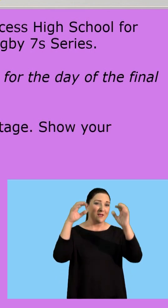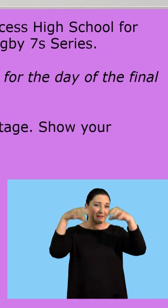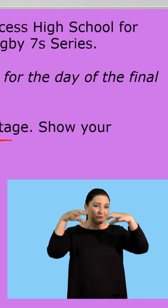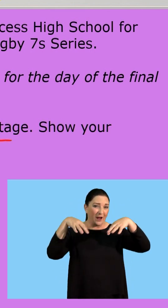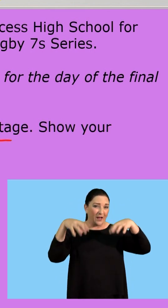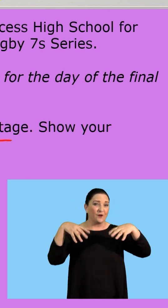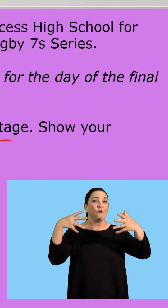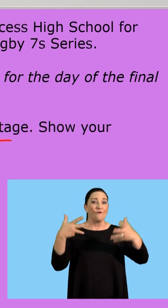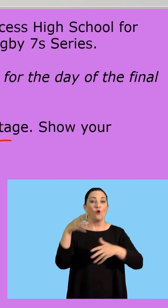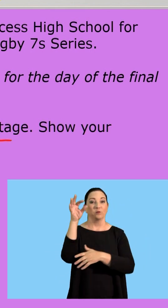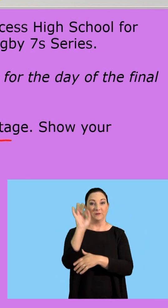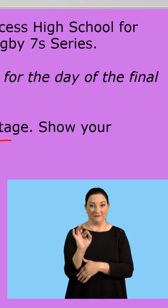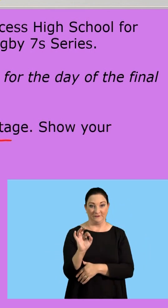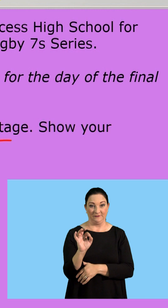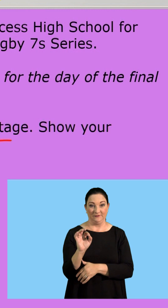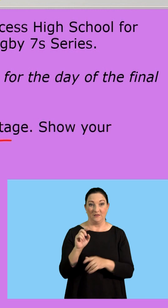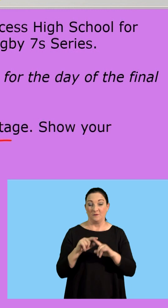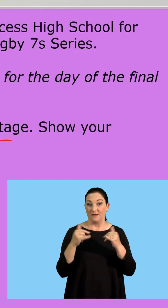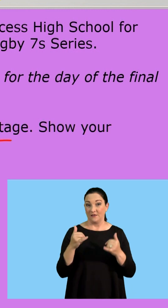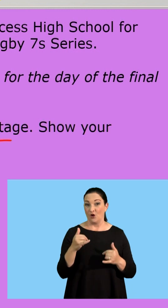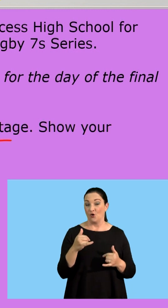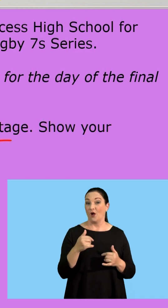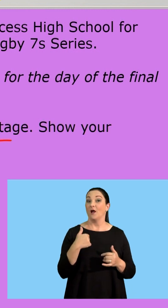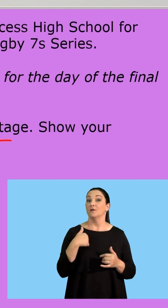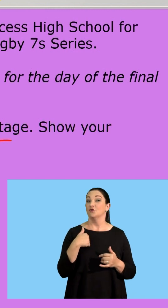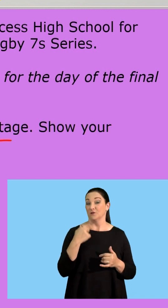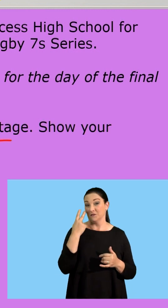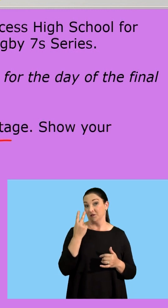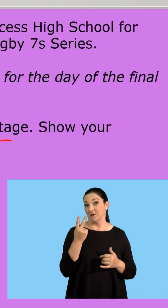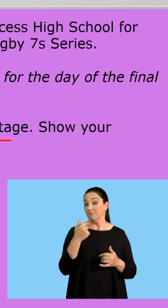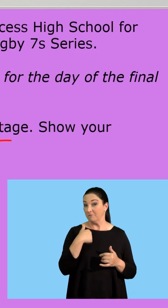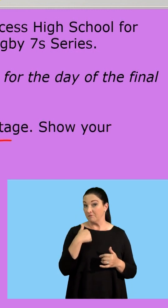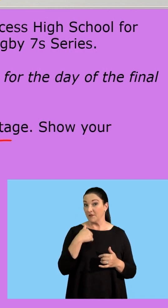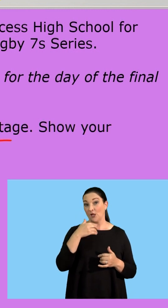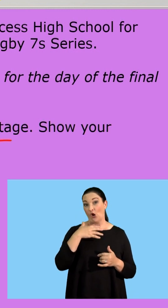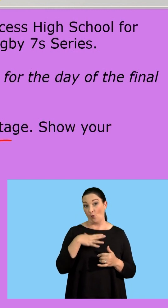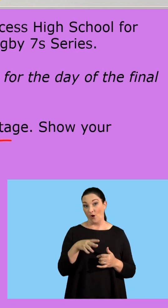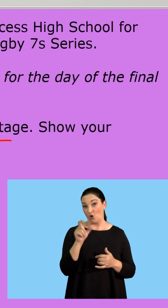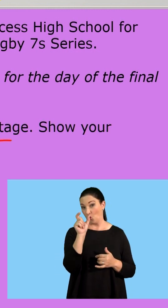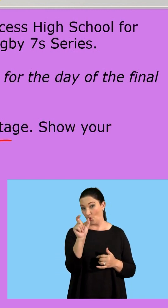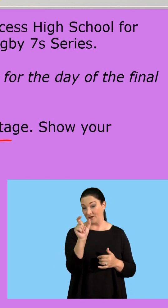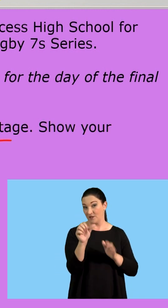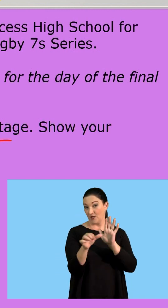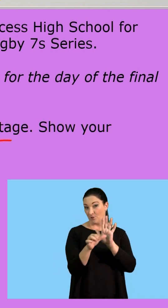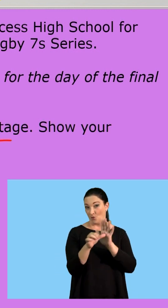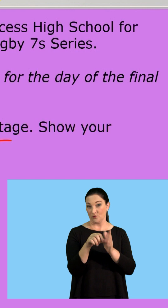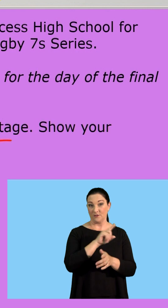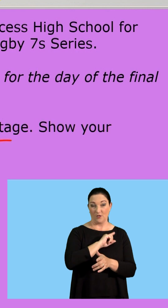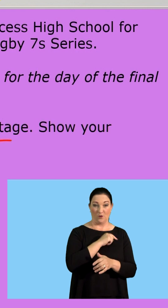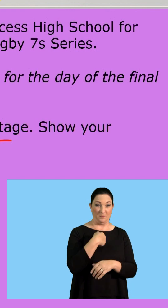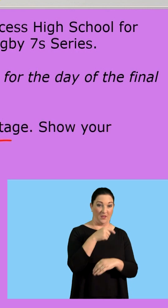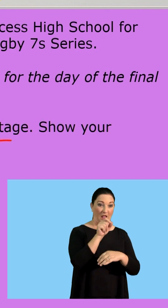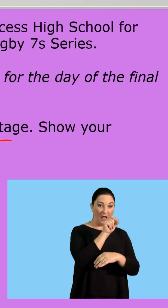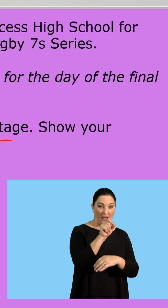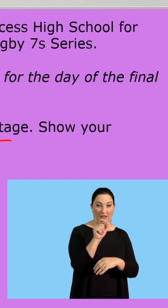rainfall as a percentage. And I hope you can see what I'm doing here. I'm indicating the important words, right, that guides me.